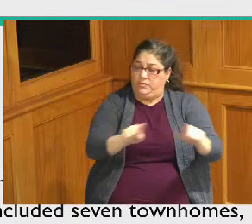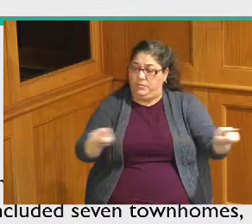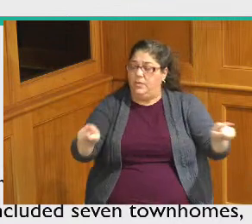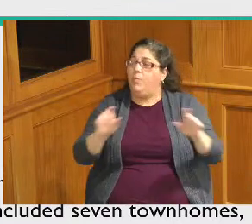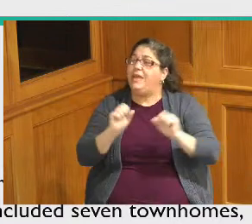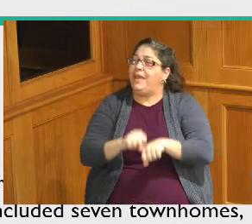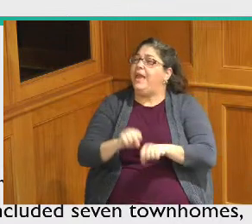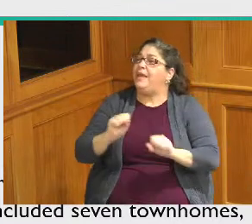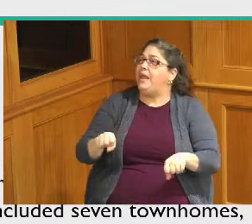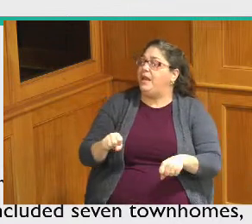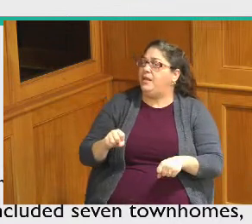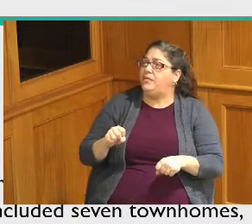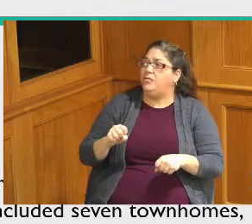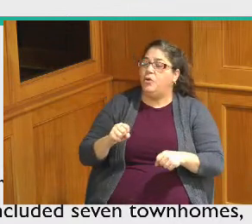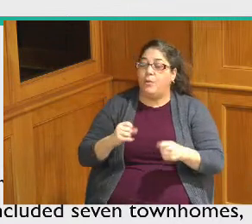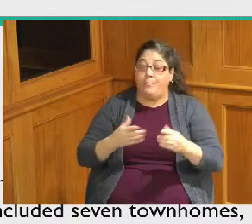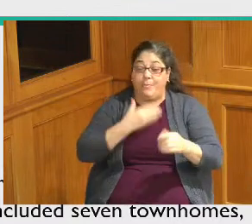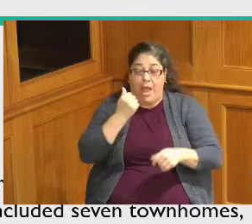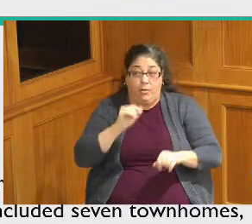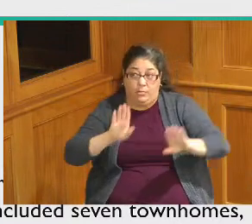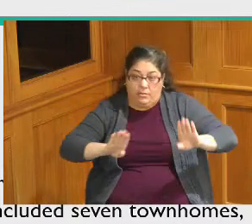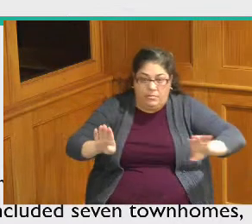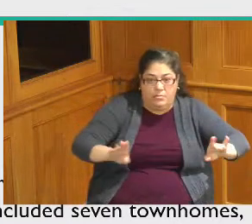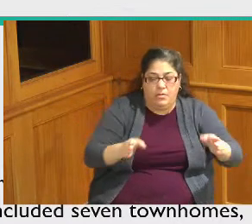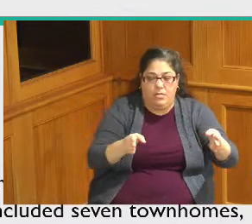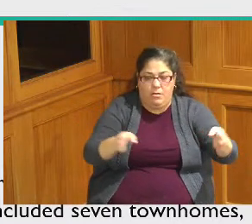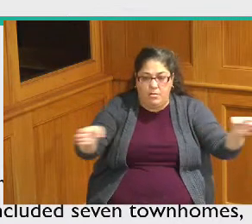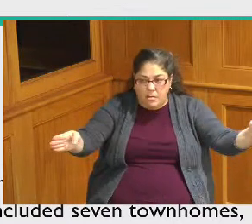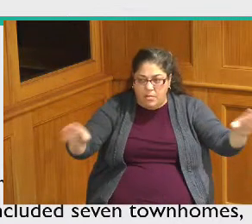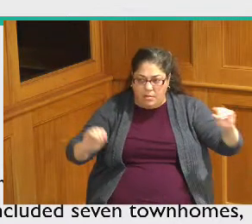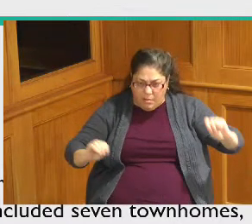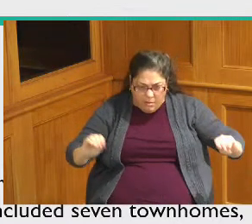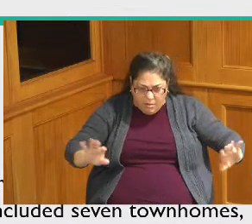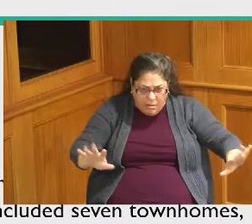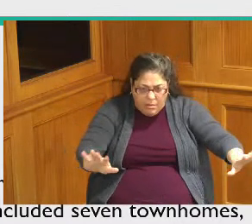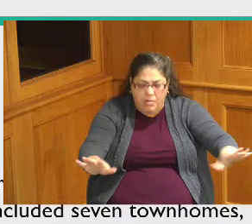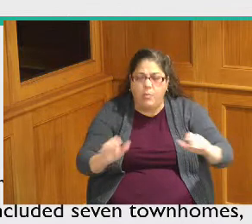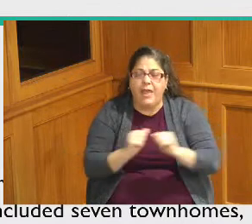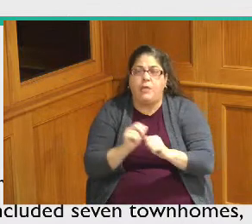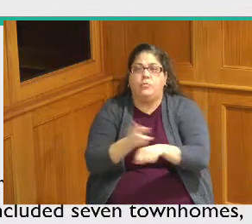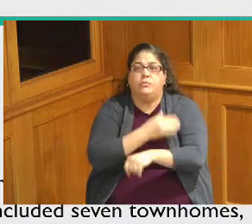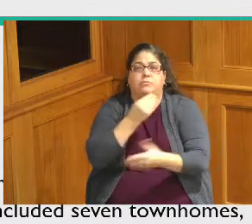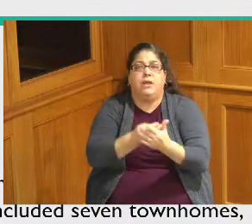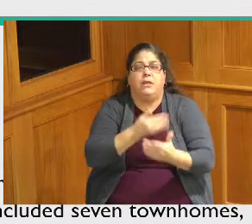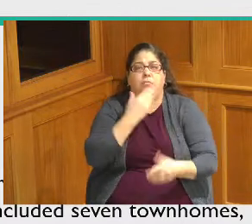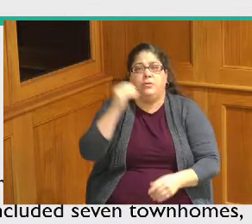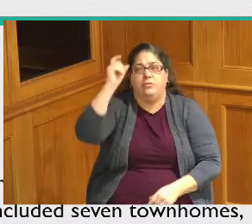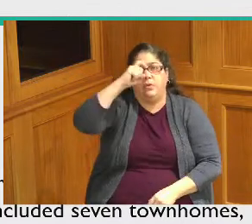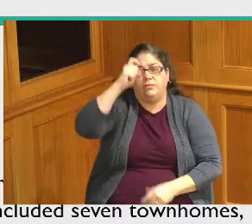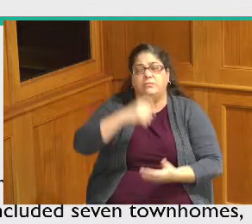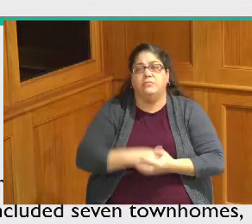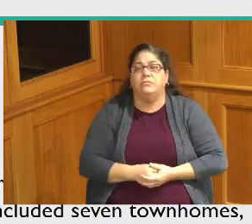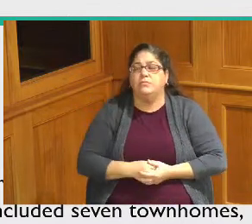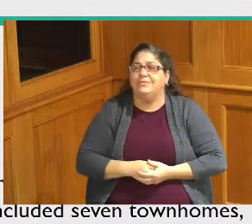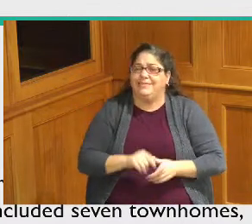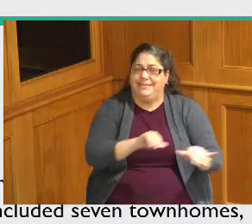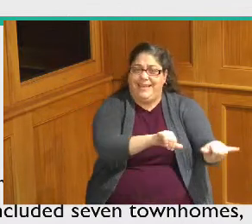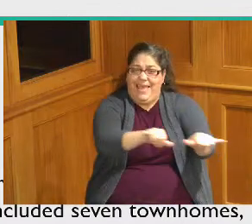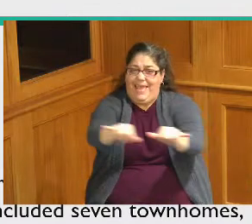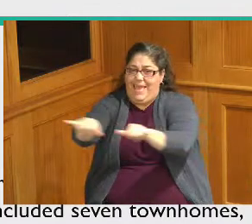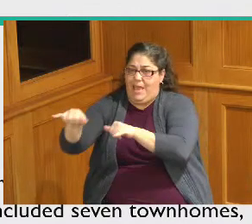County, is to do that. So we're really excited about it. It's all part of what we're doing. We're setting the framework,